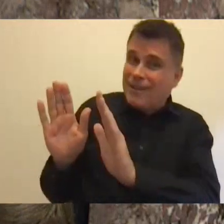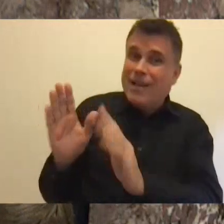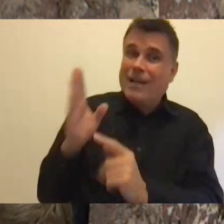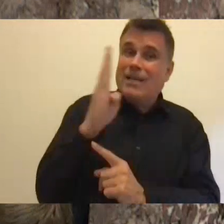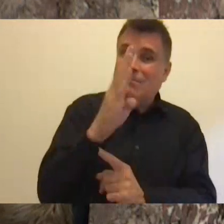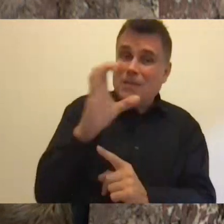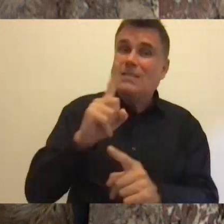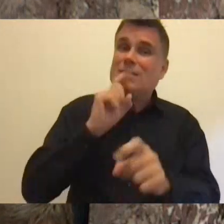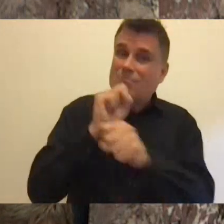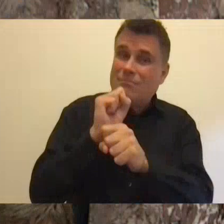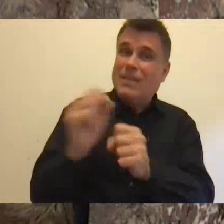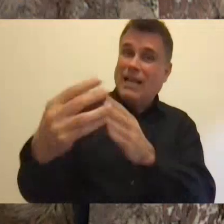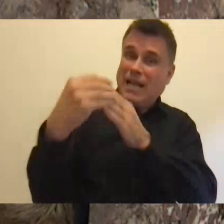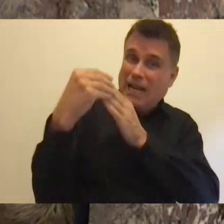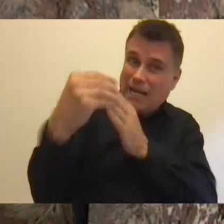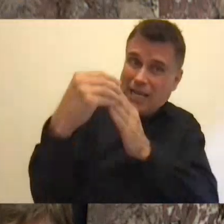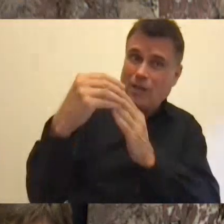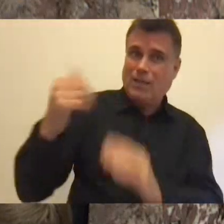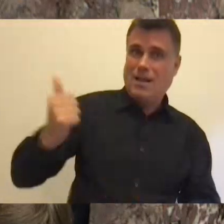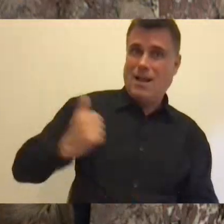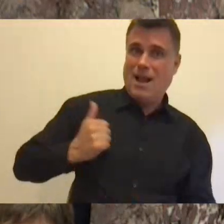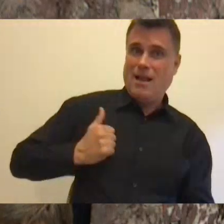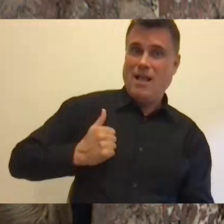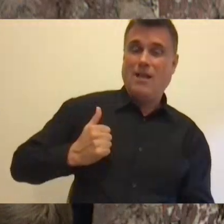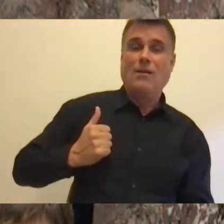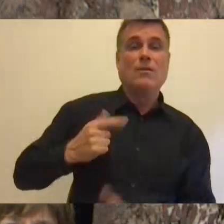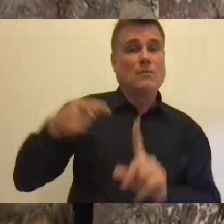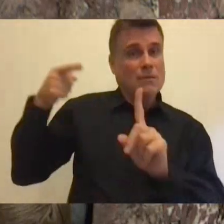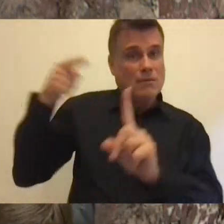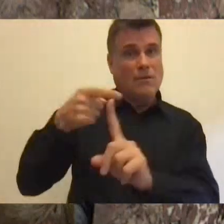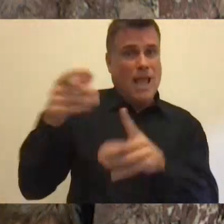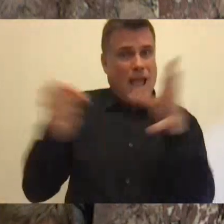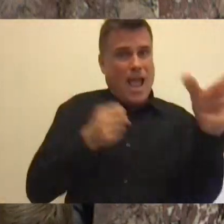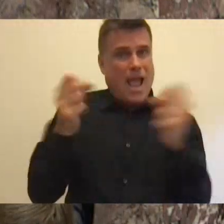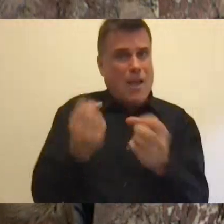Well, Alberta has lost nurses in the last number of